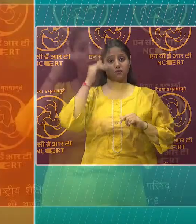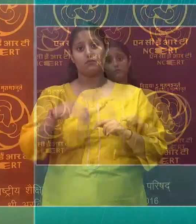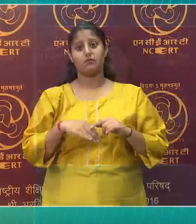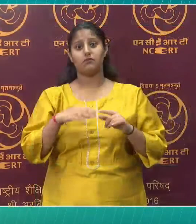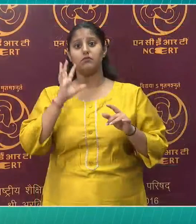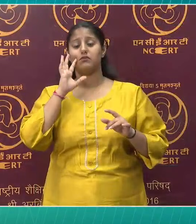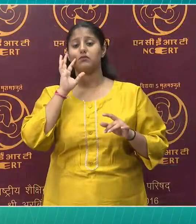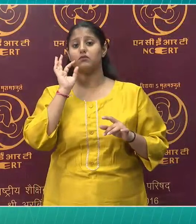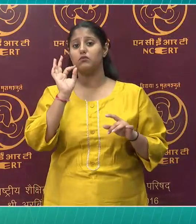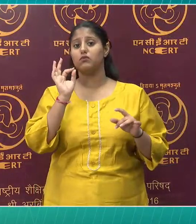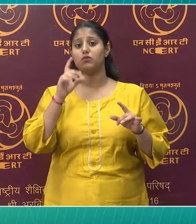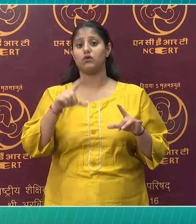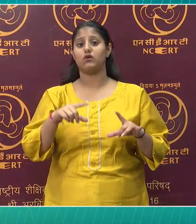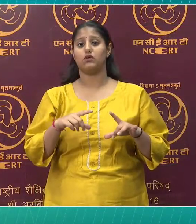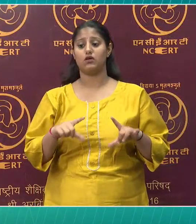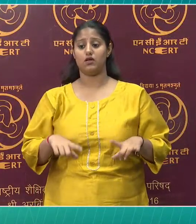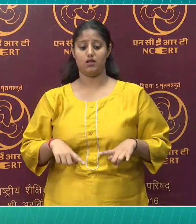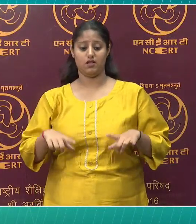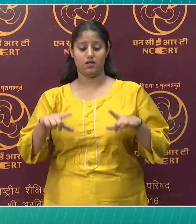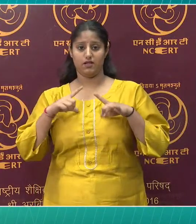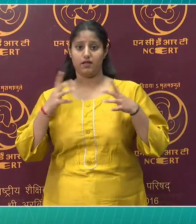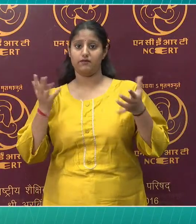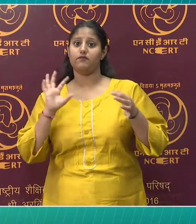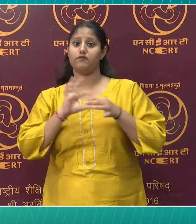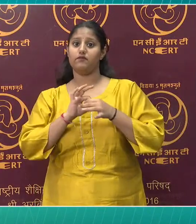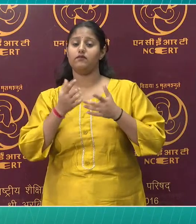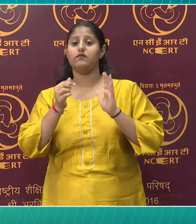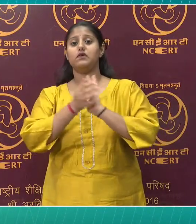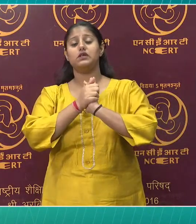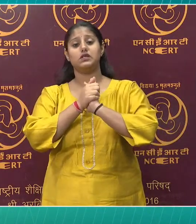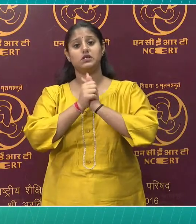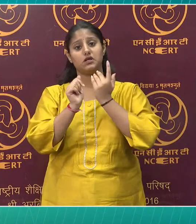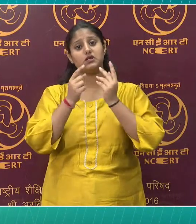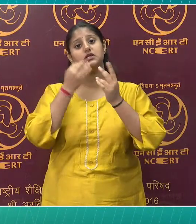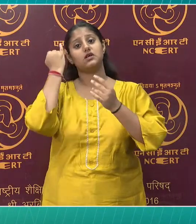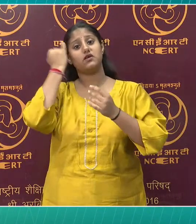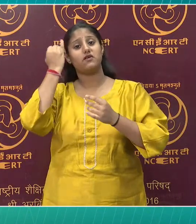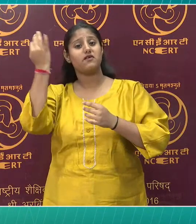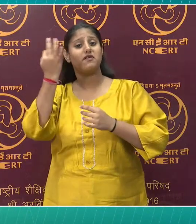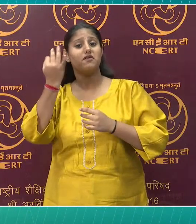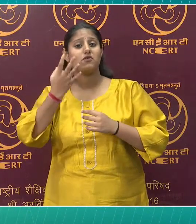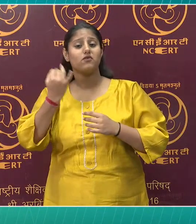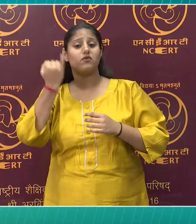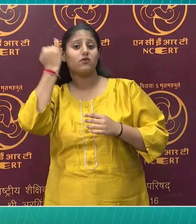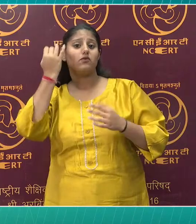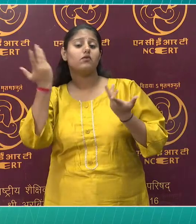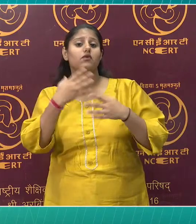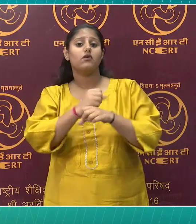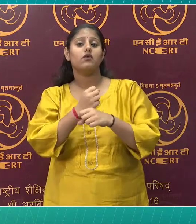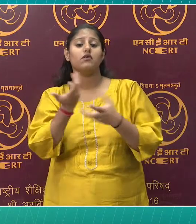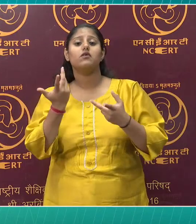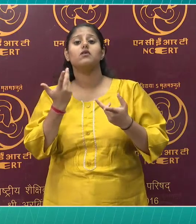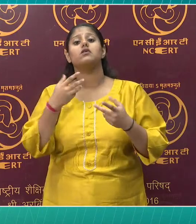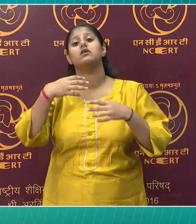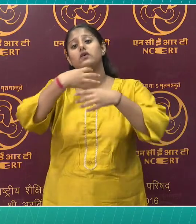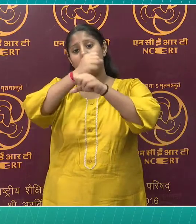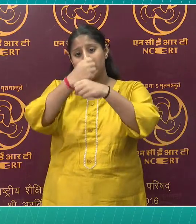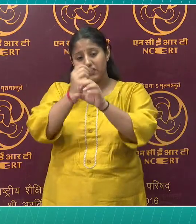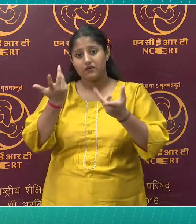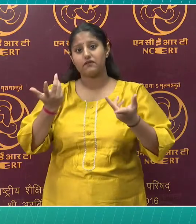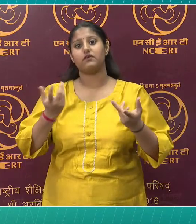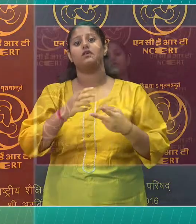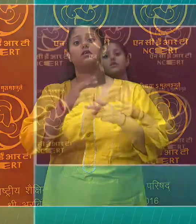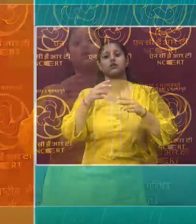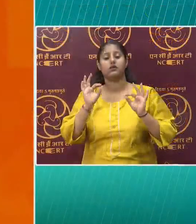students for perfection, for excellence, for innovation, for creativity. Then only they are going to get